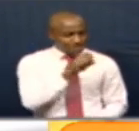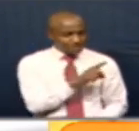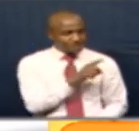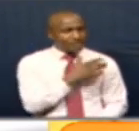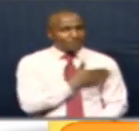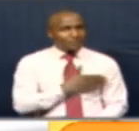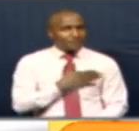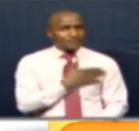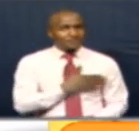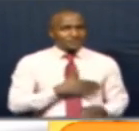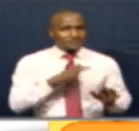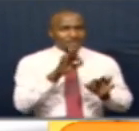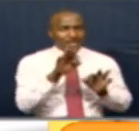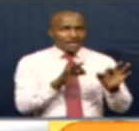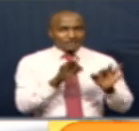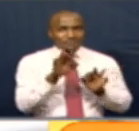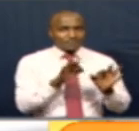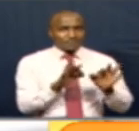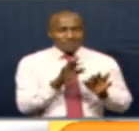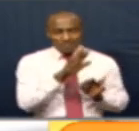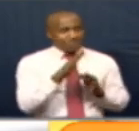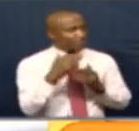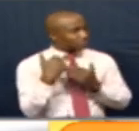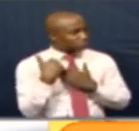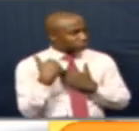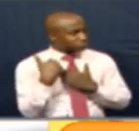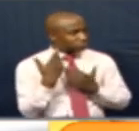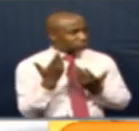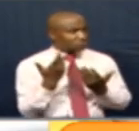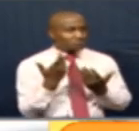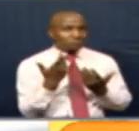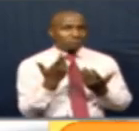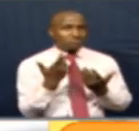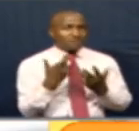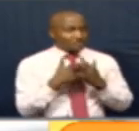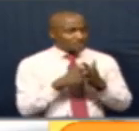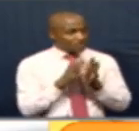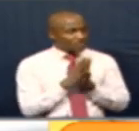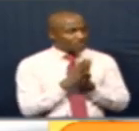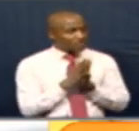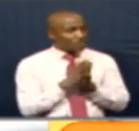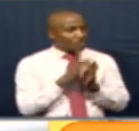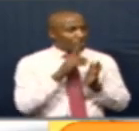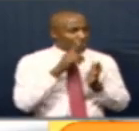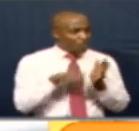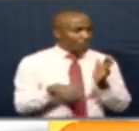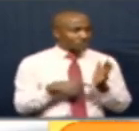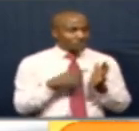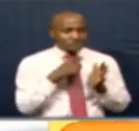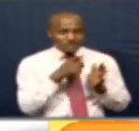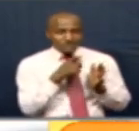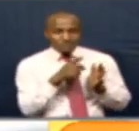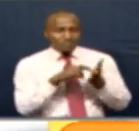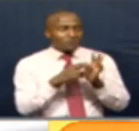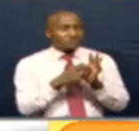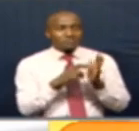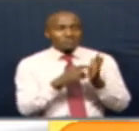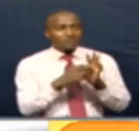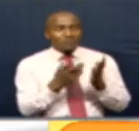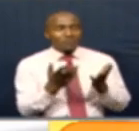explain your role by beginning with what this renewal project is.